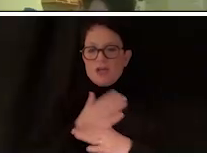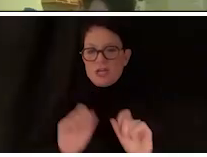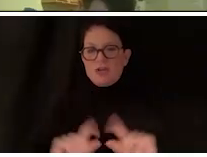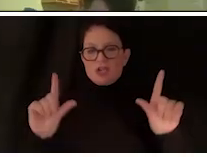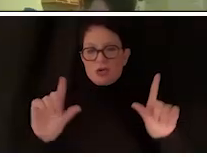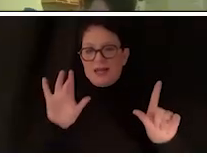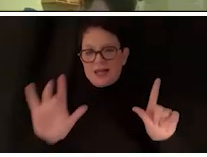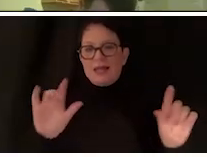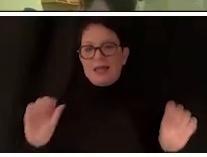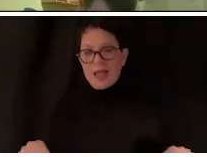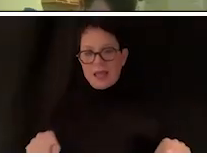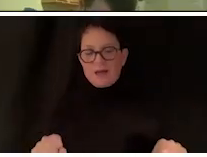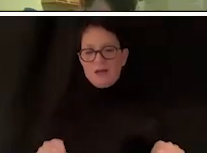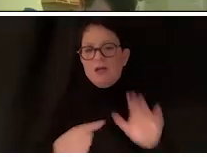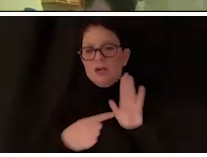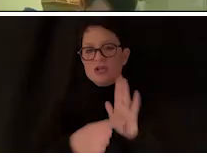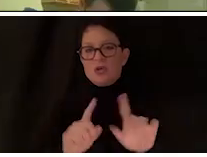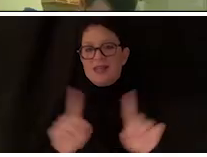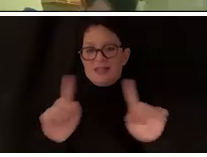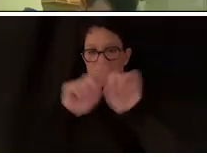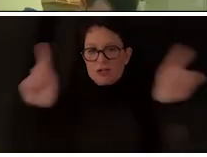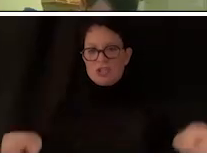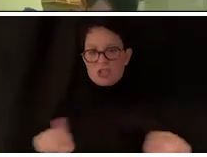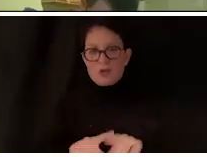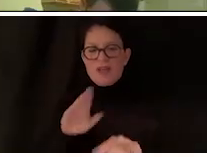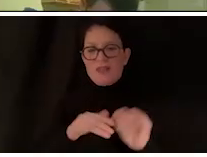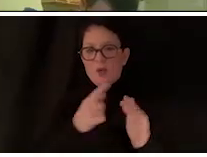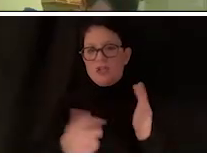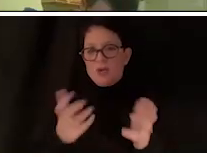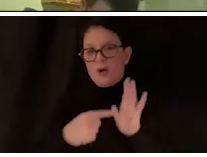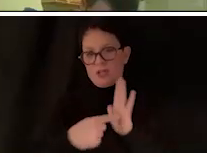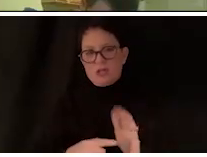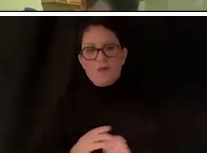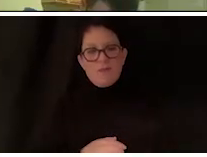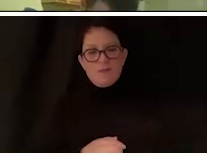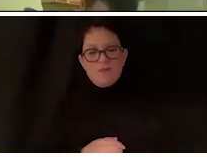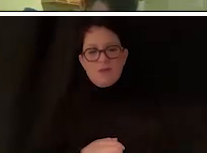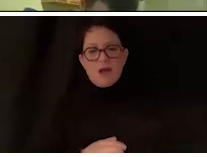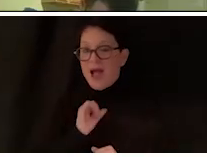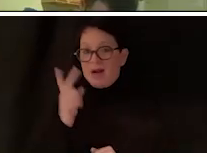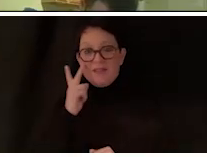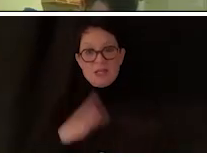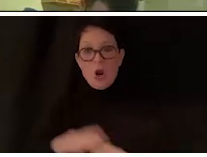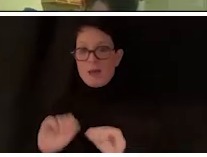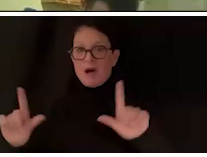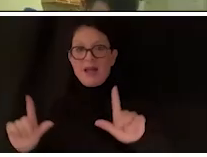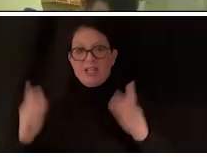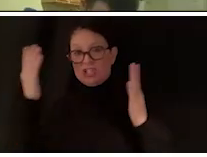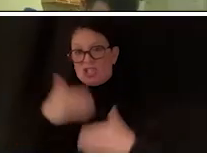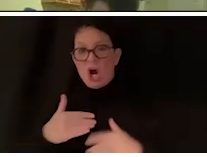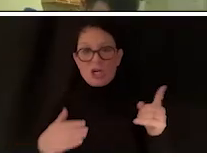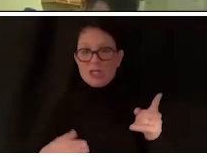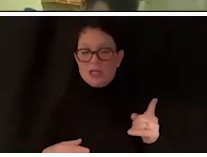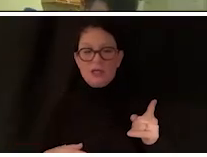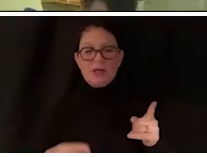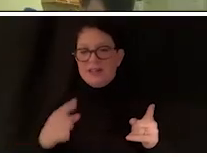click that one because you're sharing a different screen than the one you want to share. I don't even see it on my screen. It's just dark. Yeah, no, on my he's